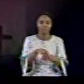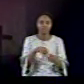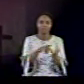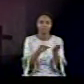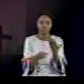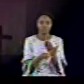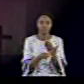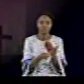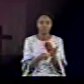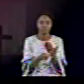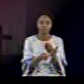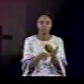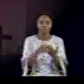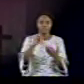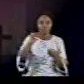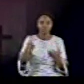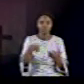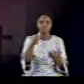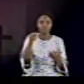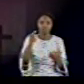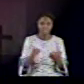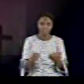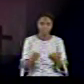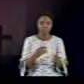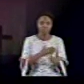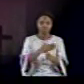total freedom for me ibadan